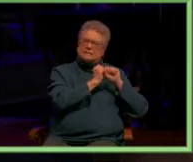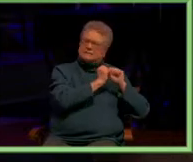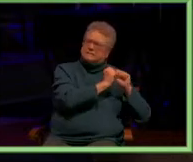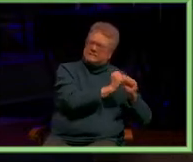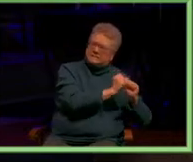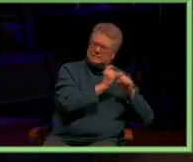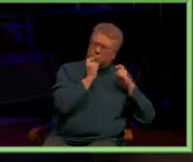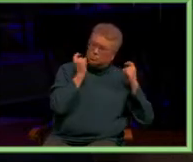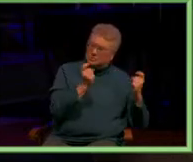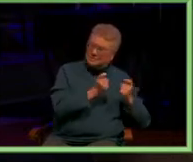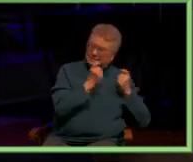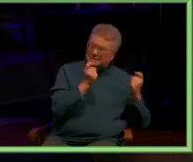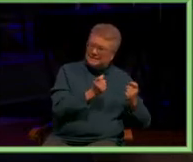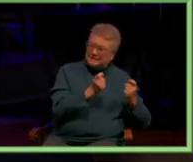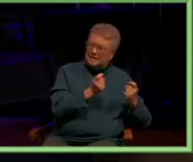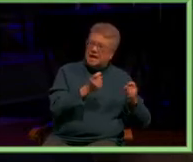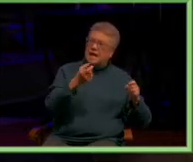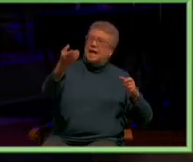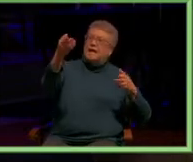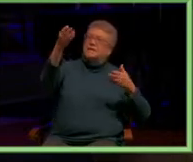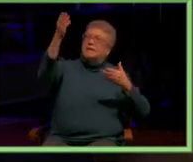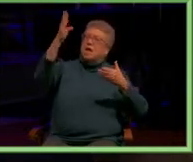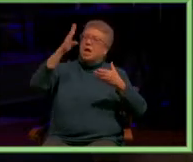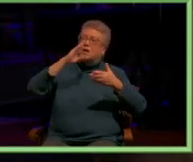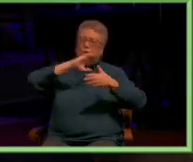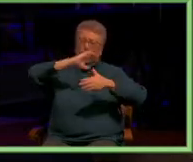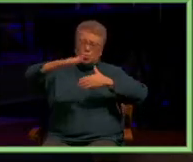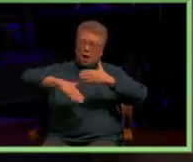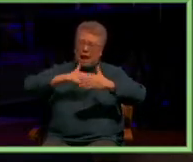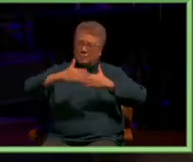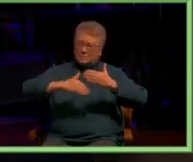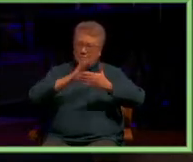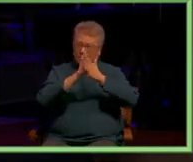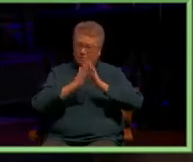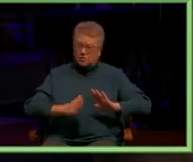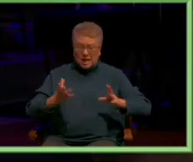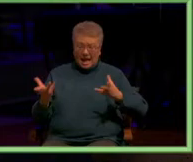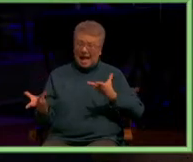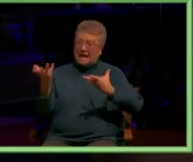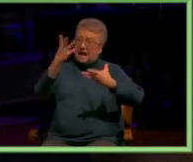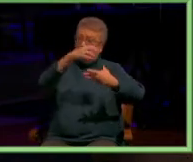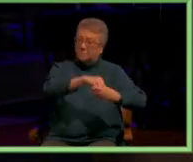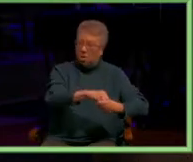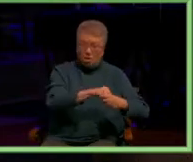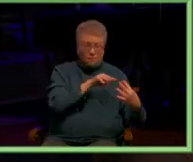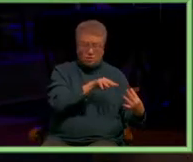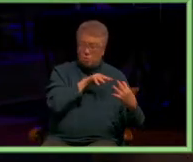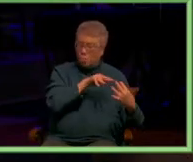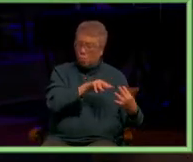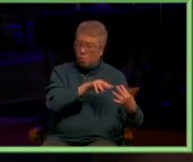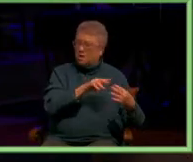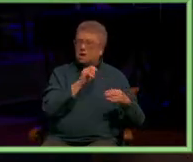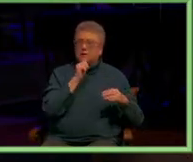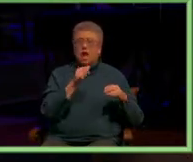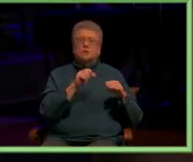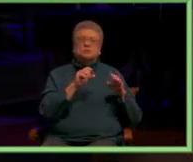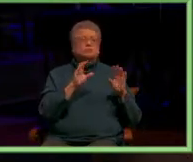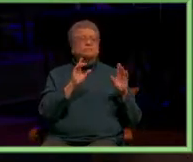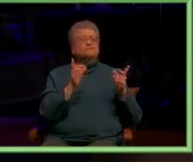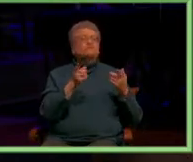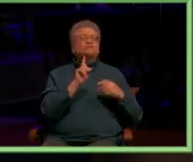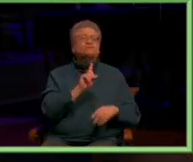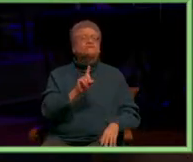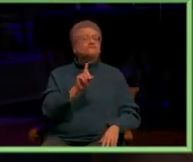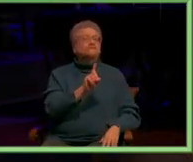himself in the garments of flesh and entered into the war. And he didn't just enter into the war as a casual soldier.